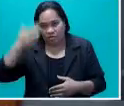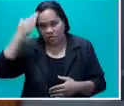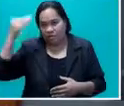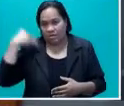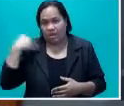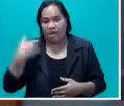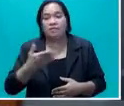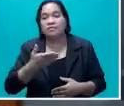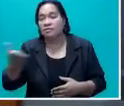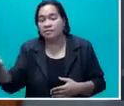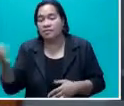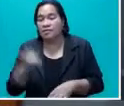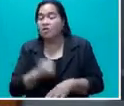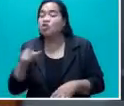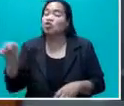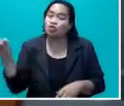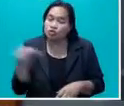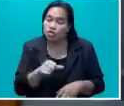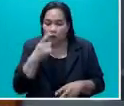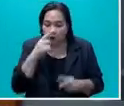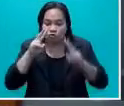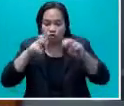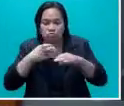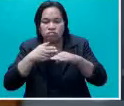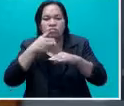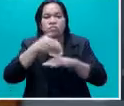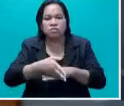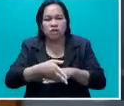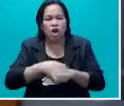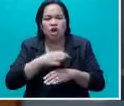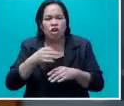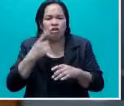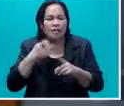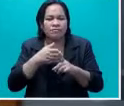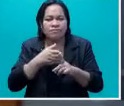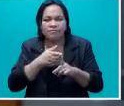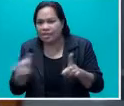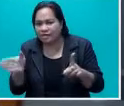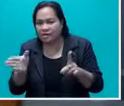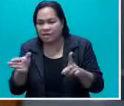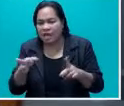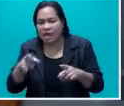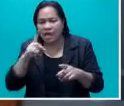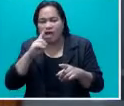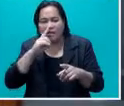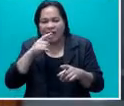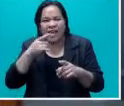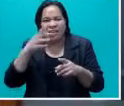other side of the House that they should look beyond that and do not demonize race and